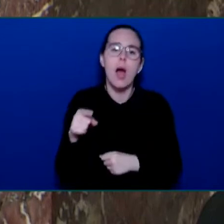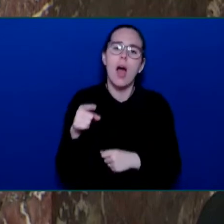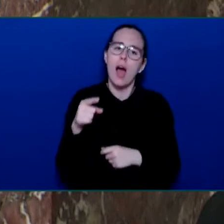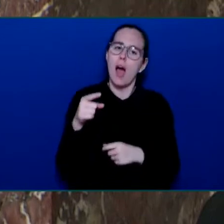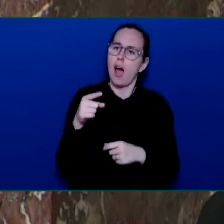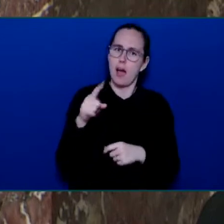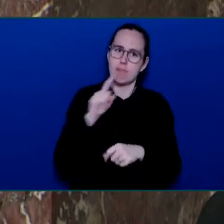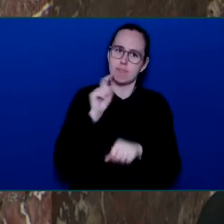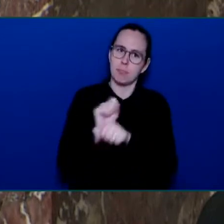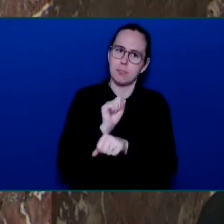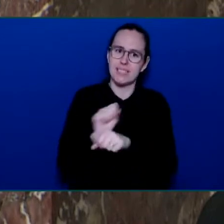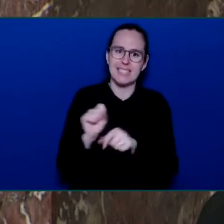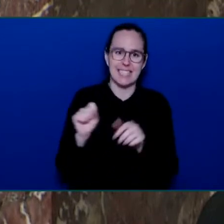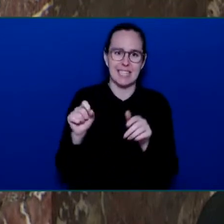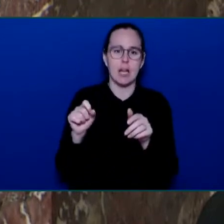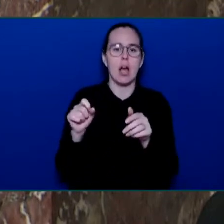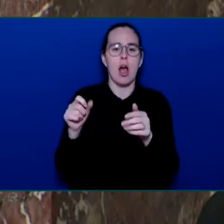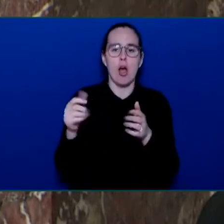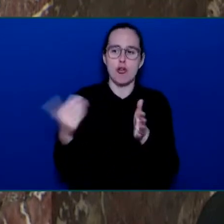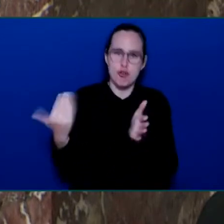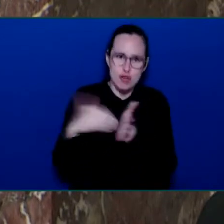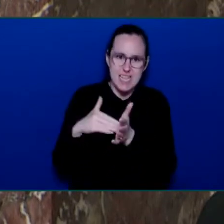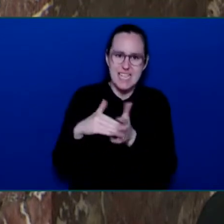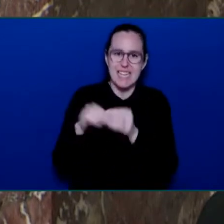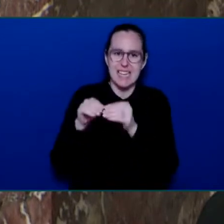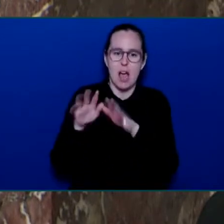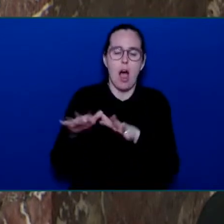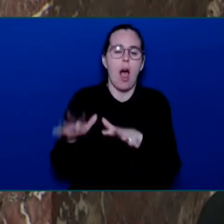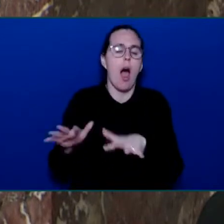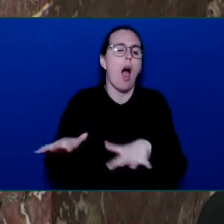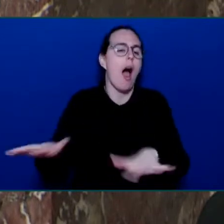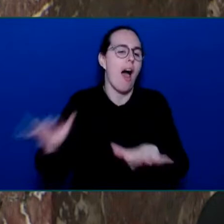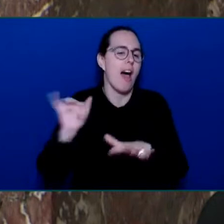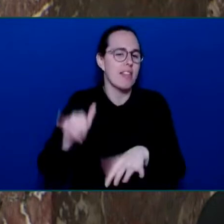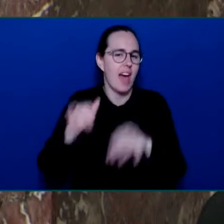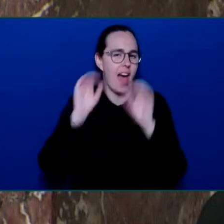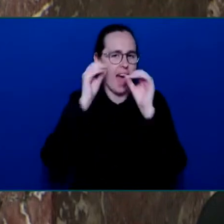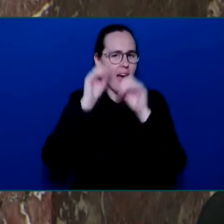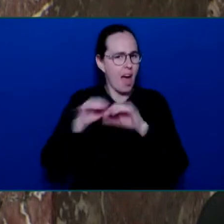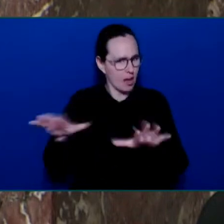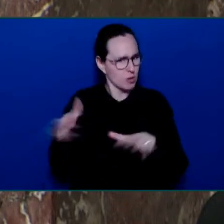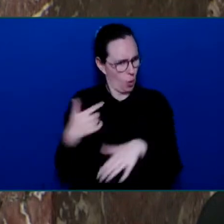with the necessary habitat protection which we've set aside. Thank you.